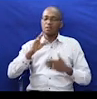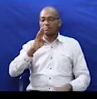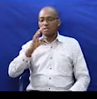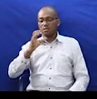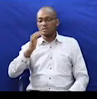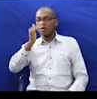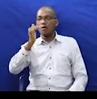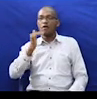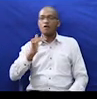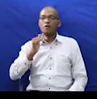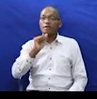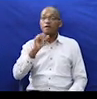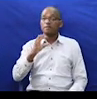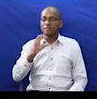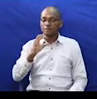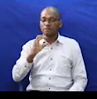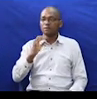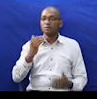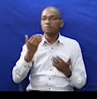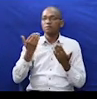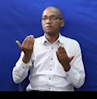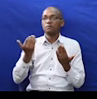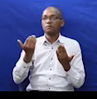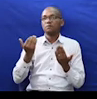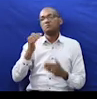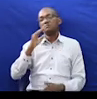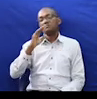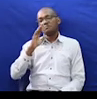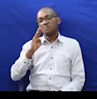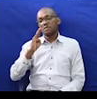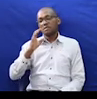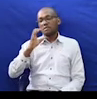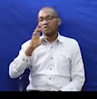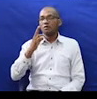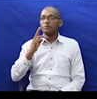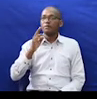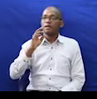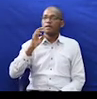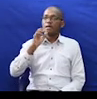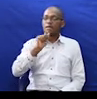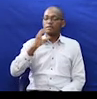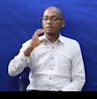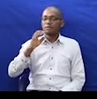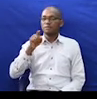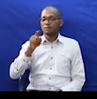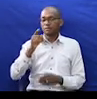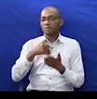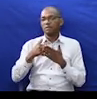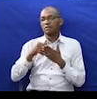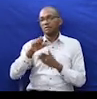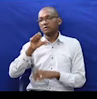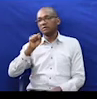AC. So BC over AC. So this is sine. So it